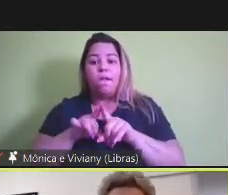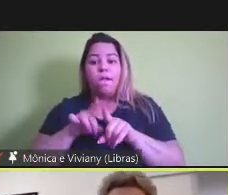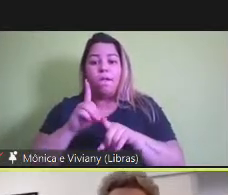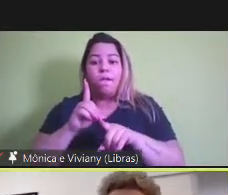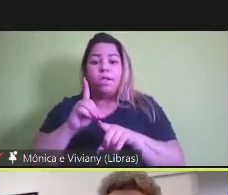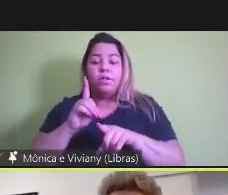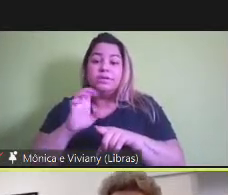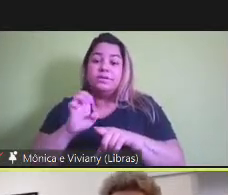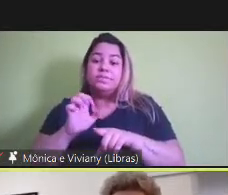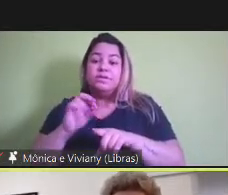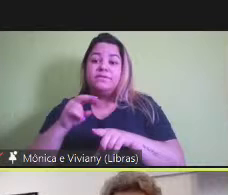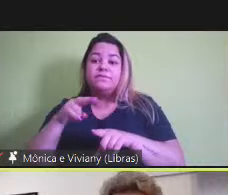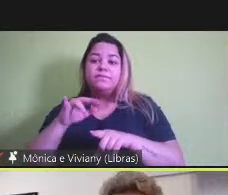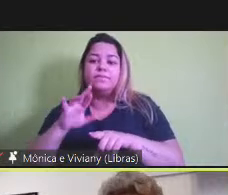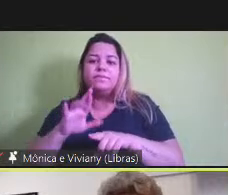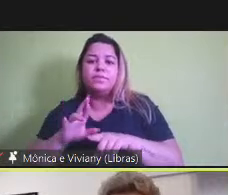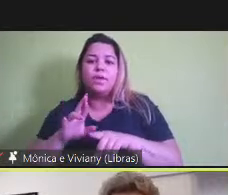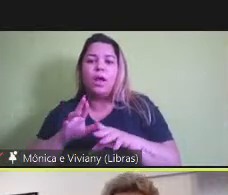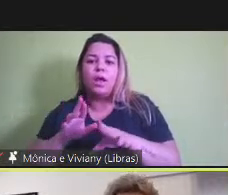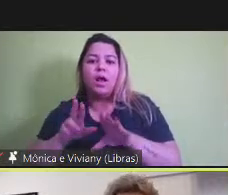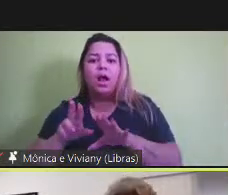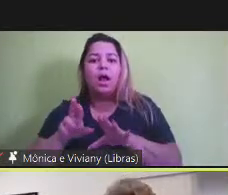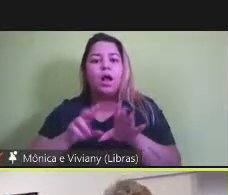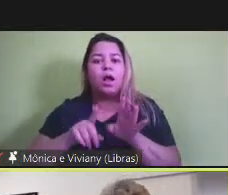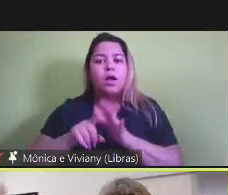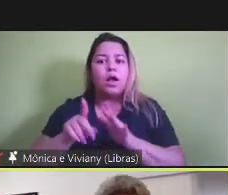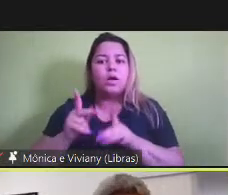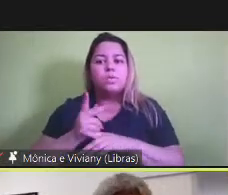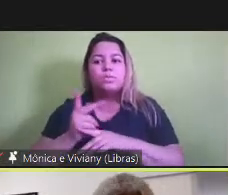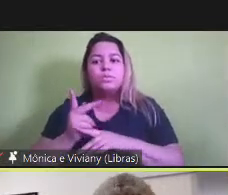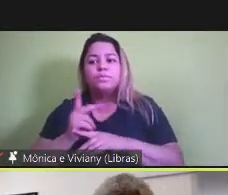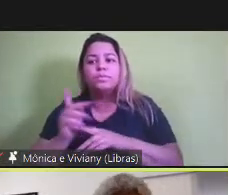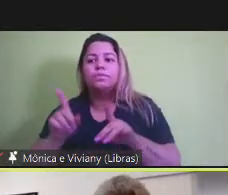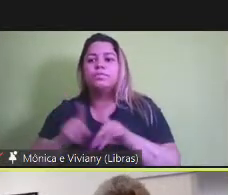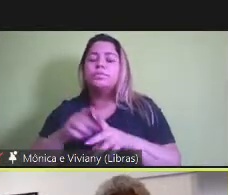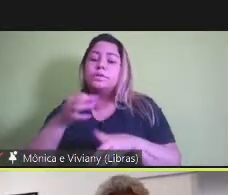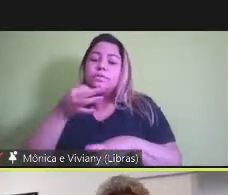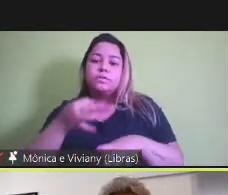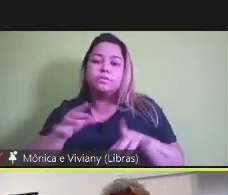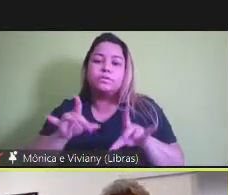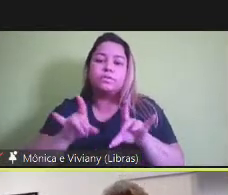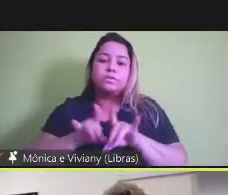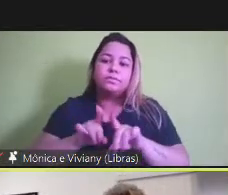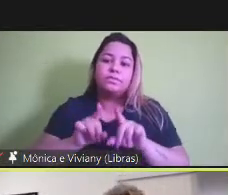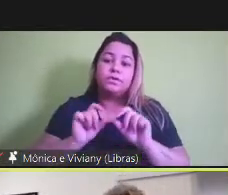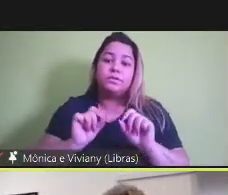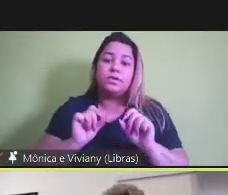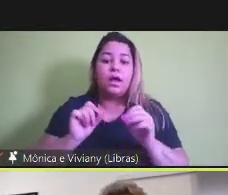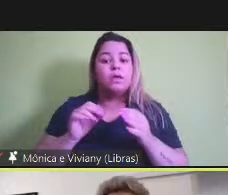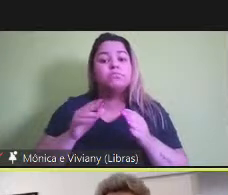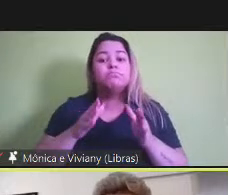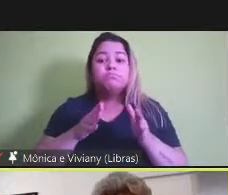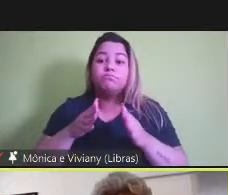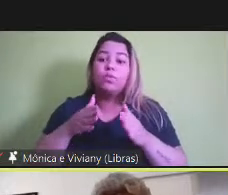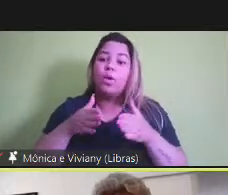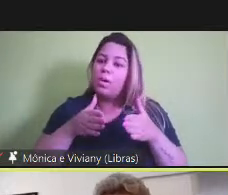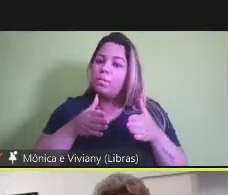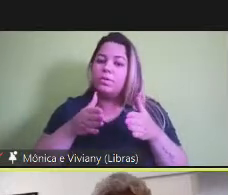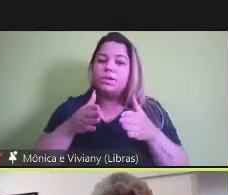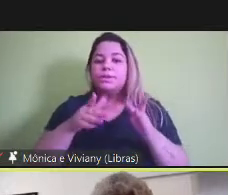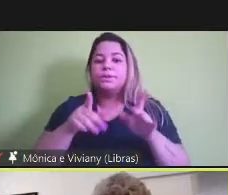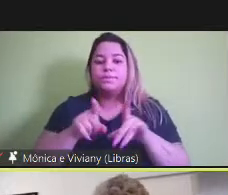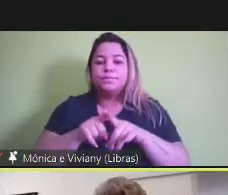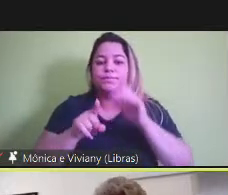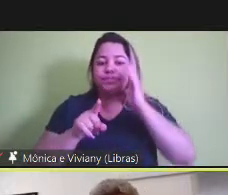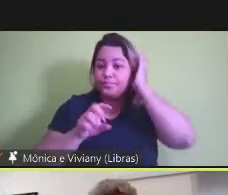shared way of the objectives, to monitor the actions that they perform, to be sure that they are walking in that